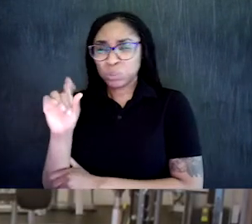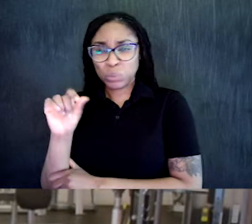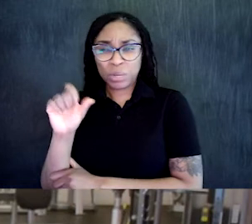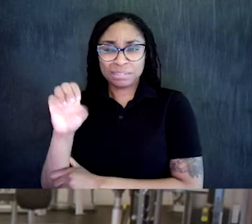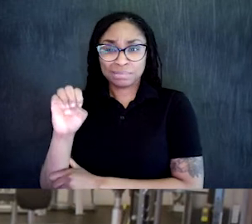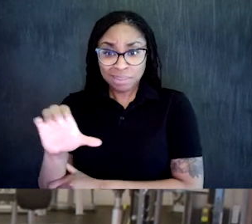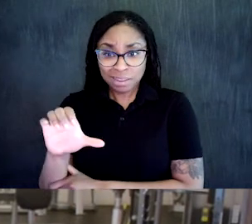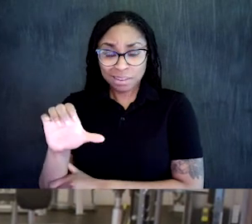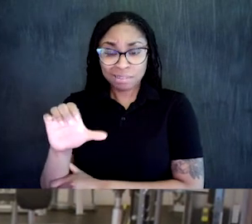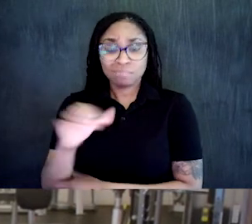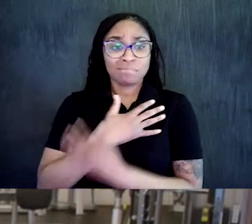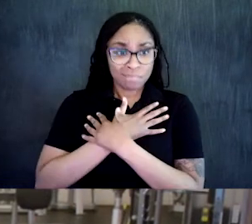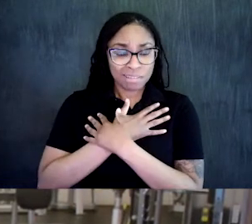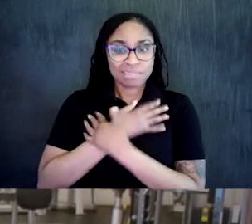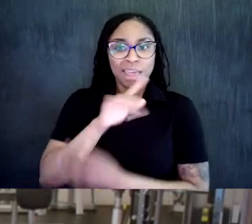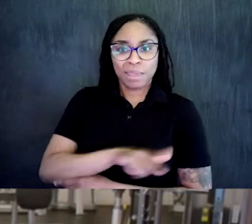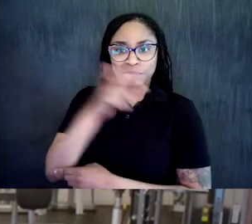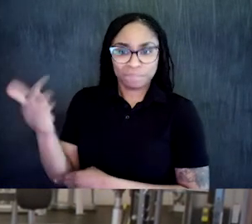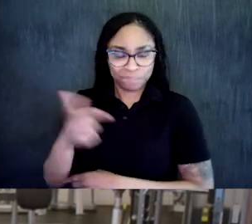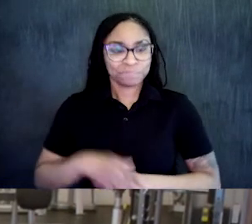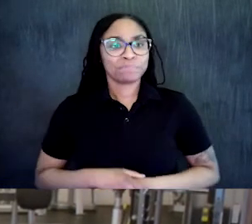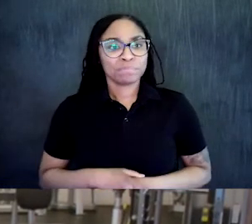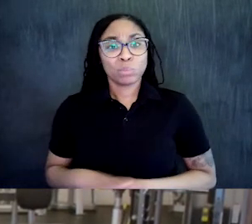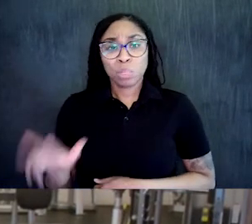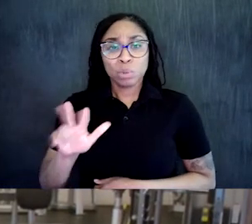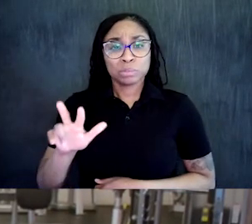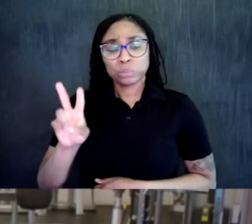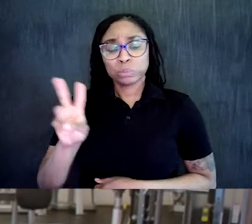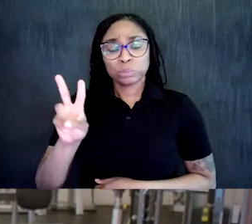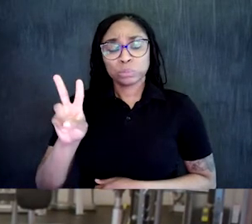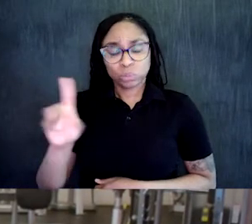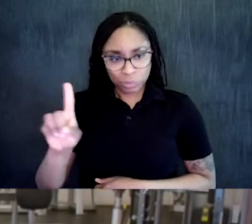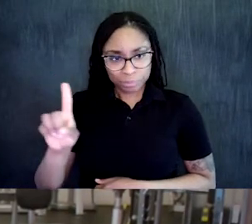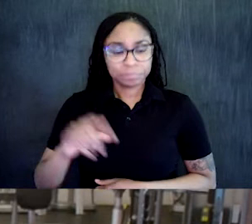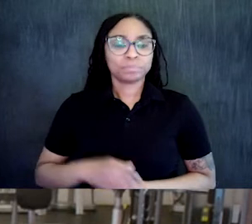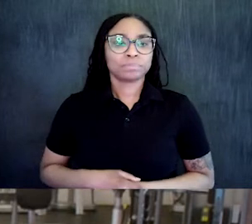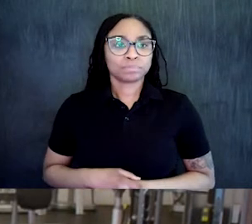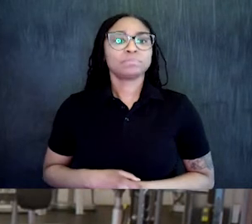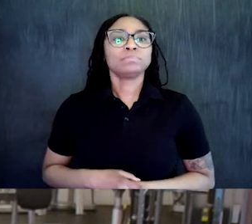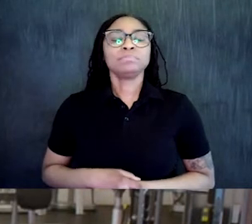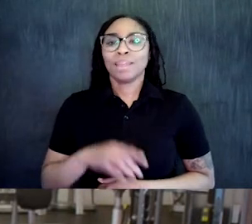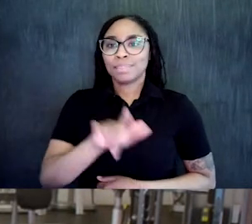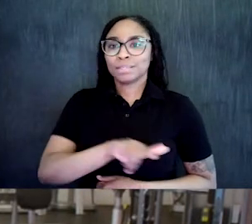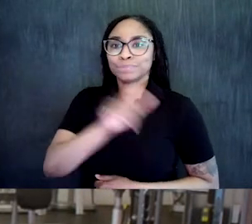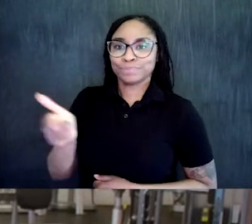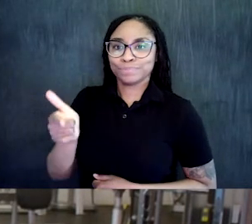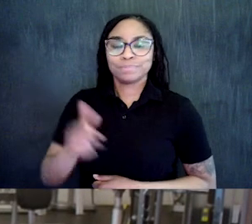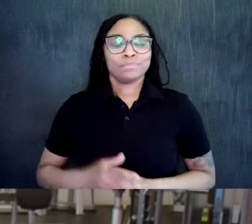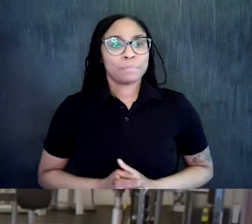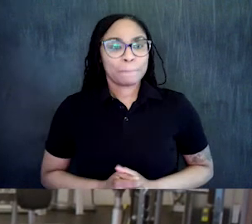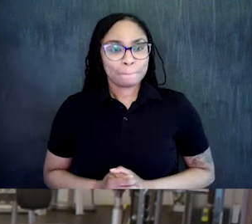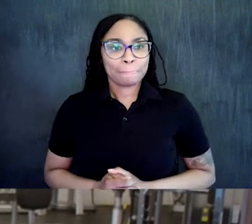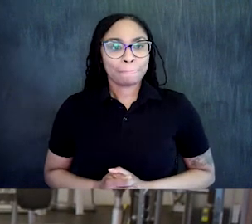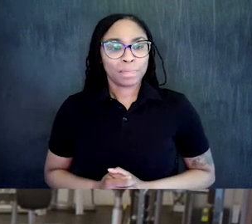Alright, so for the first exercise, what I want to do is we're going to stretch out the neck a little bit. So easiest way to do this, if you can, step behind.